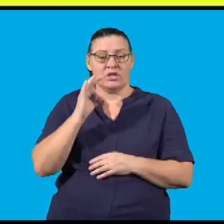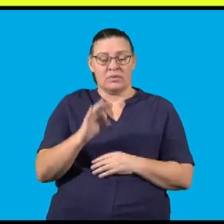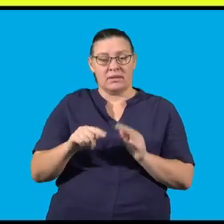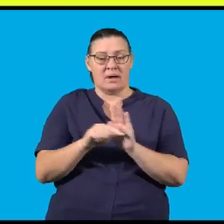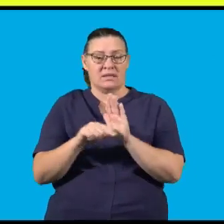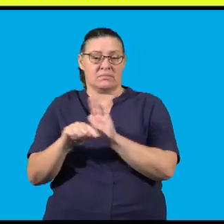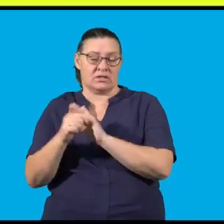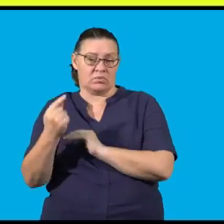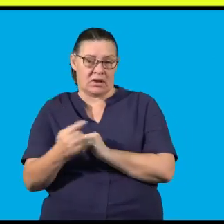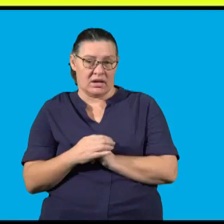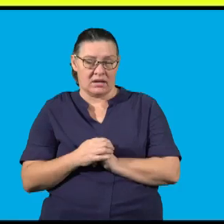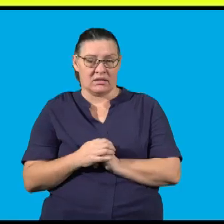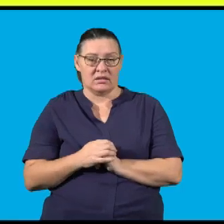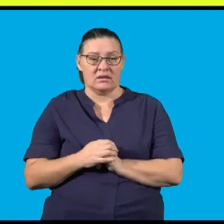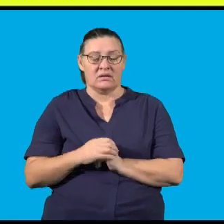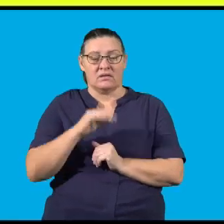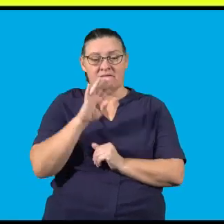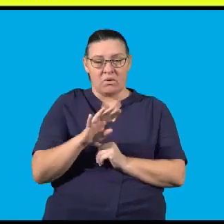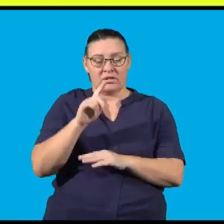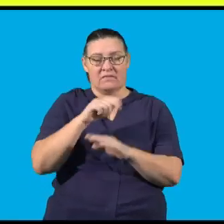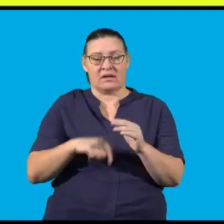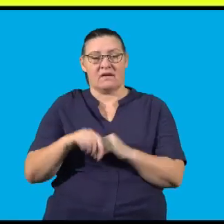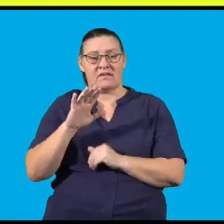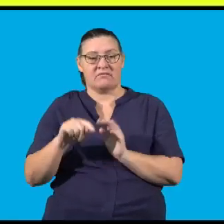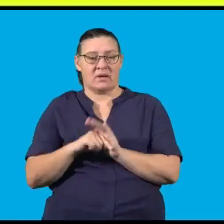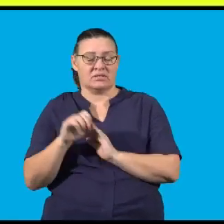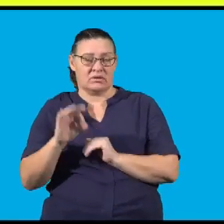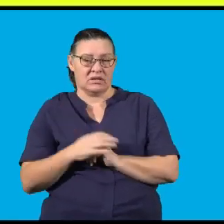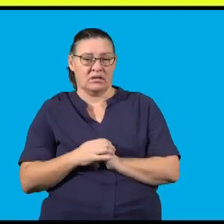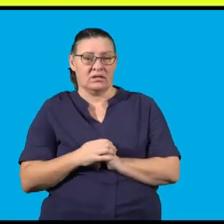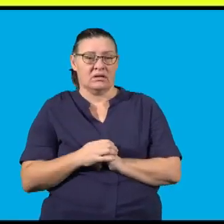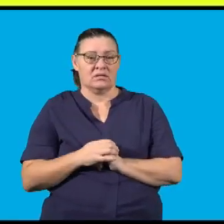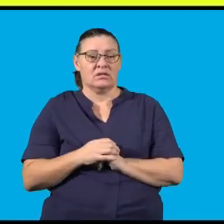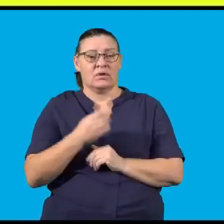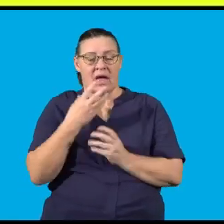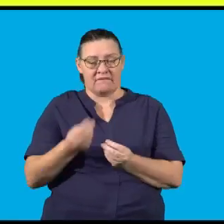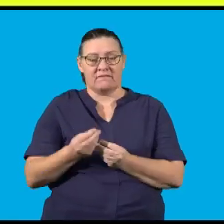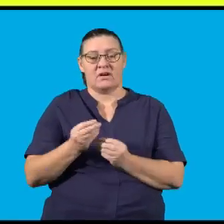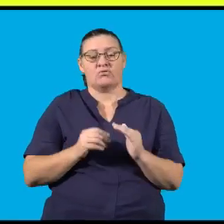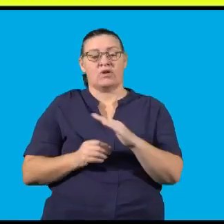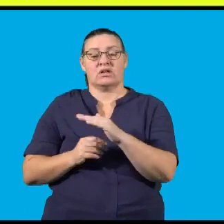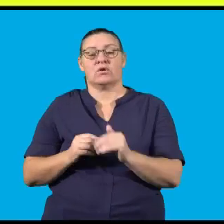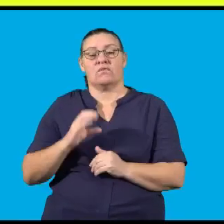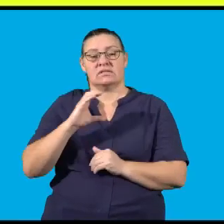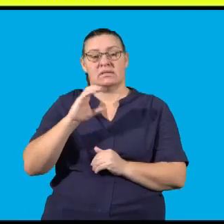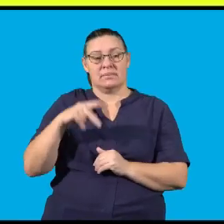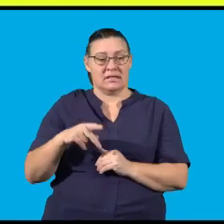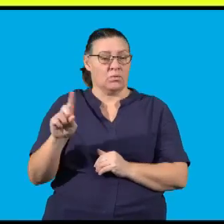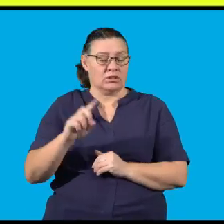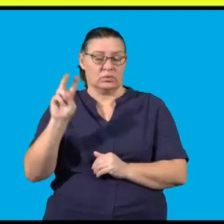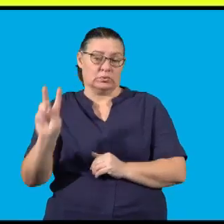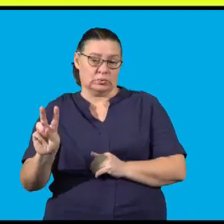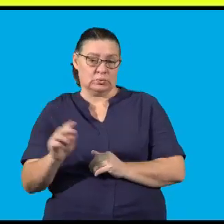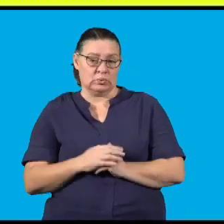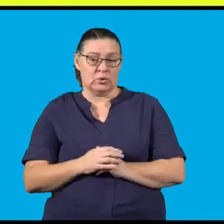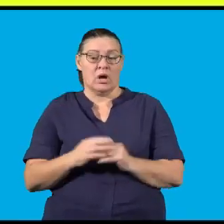3 minus 1. So that's 4 divided by 5 minus 3, which is 2. You get the gradient of CP is 2. Now remember